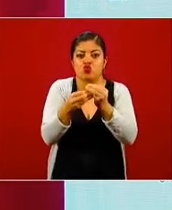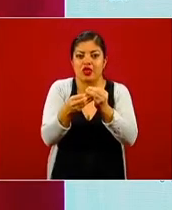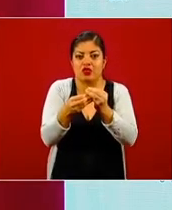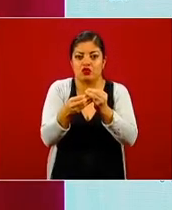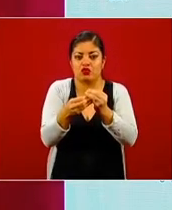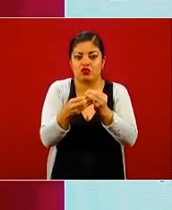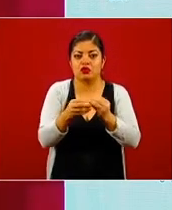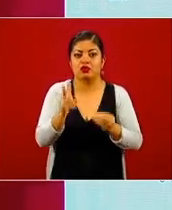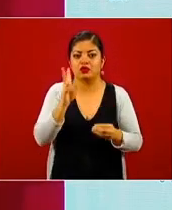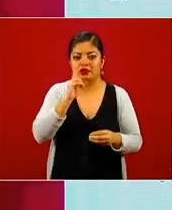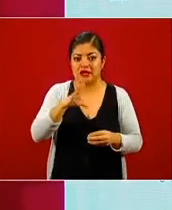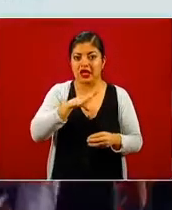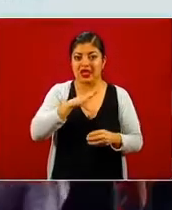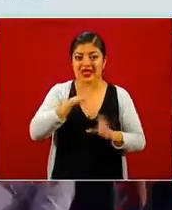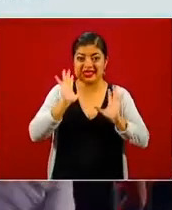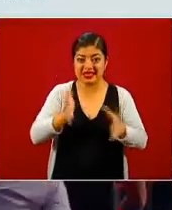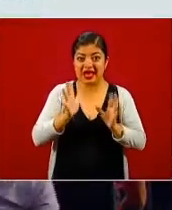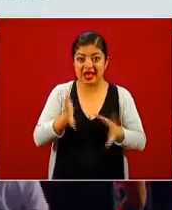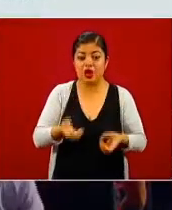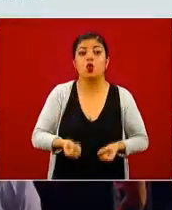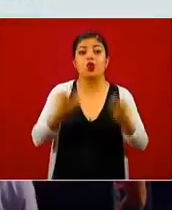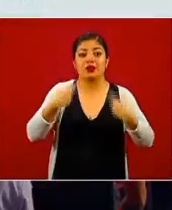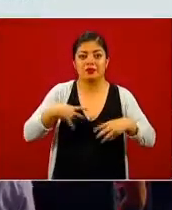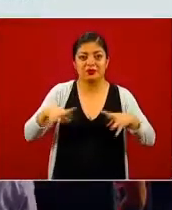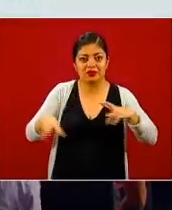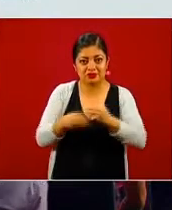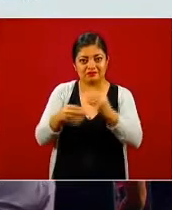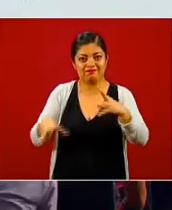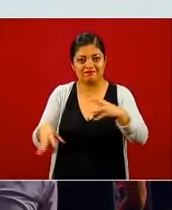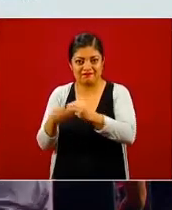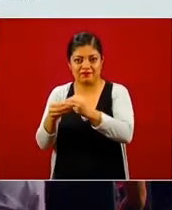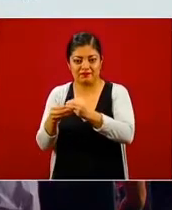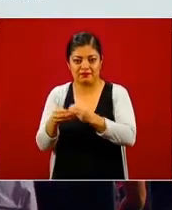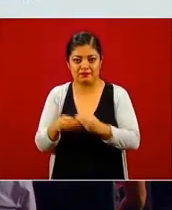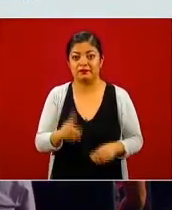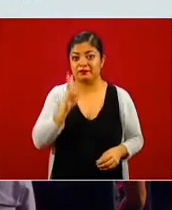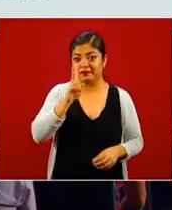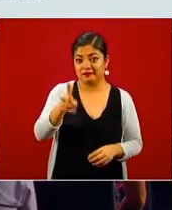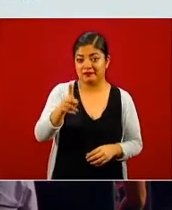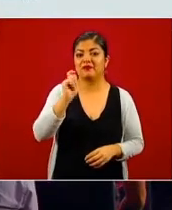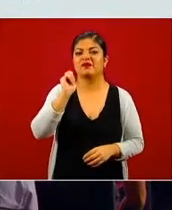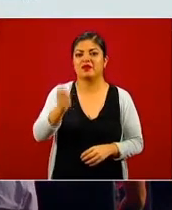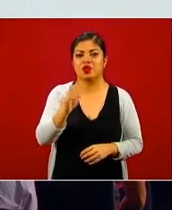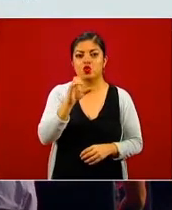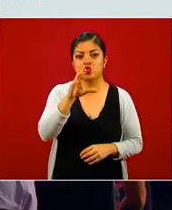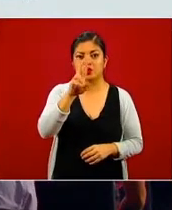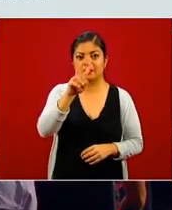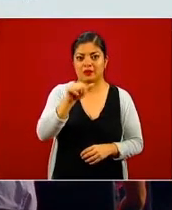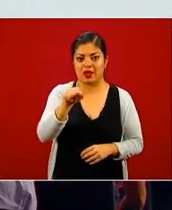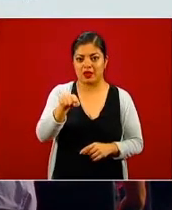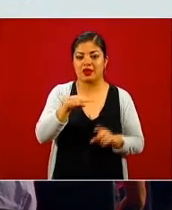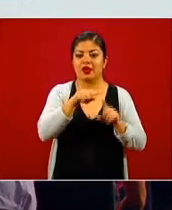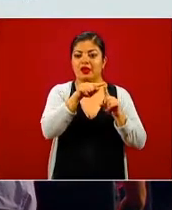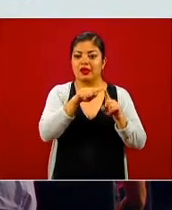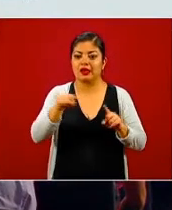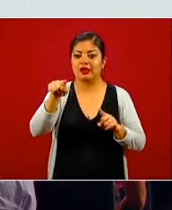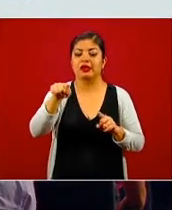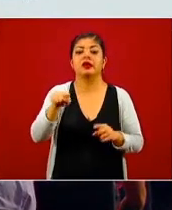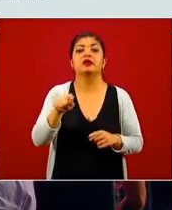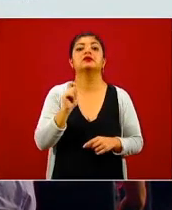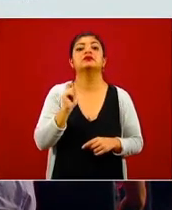the cumulative curve, the cumulative epicurve cases. These cumulative